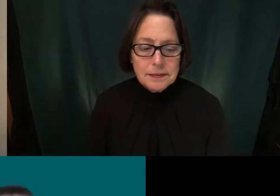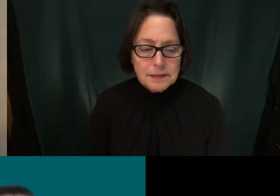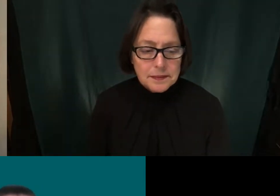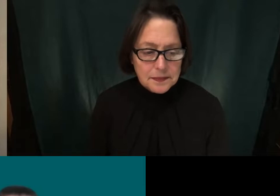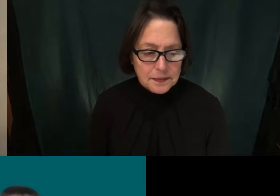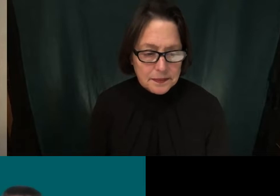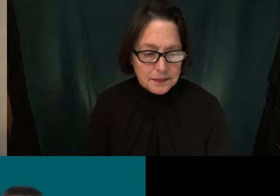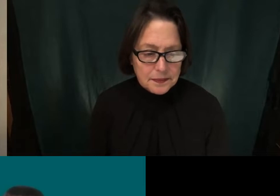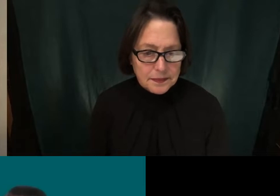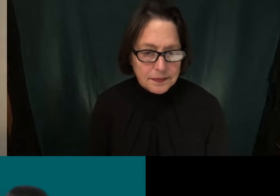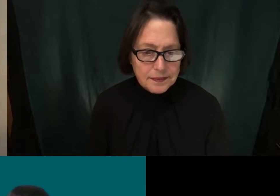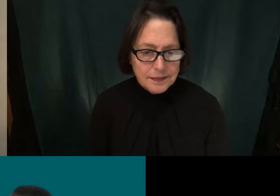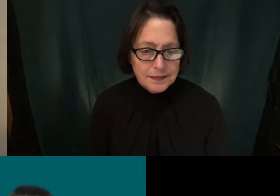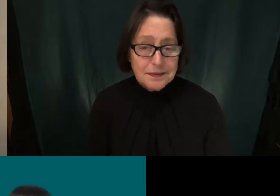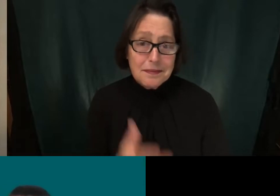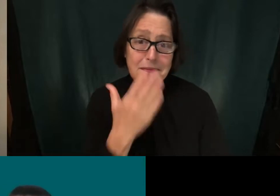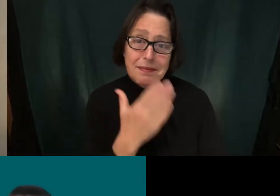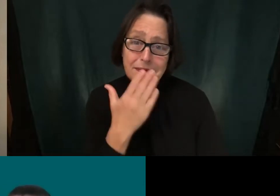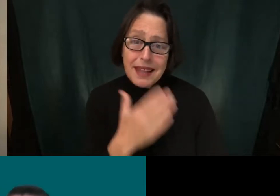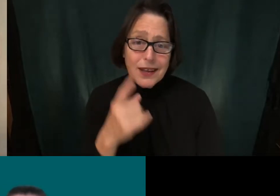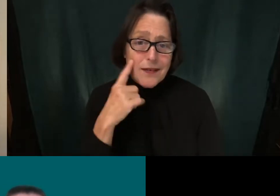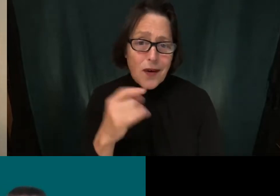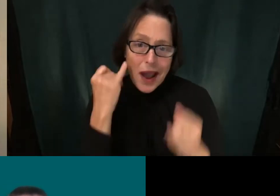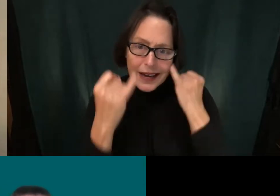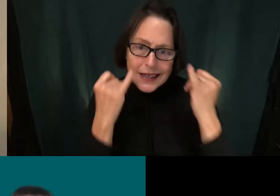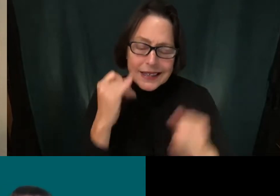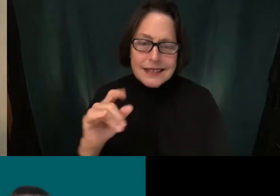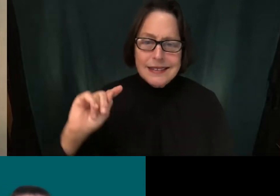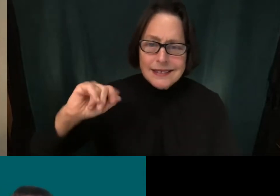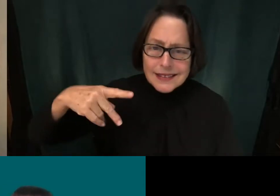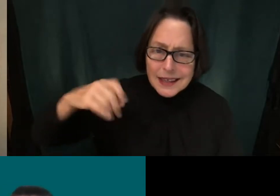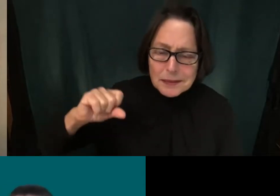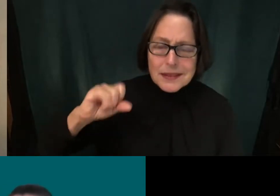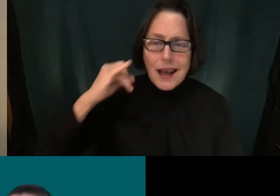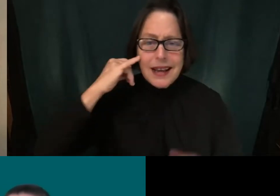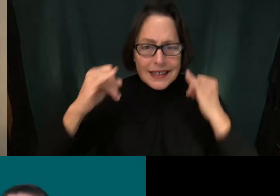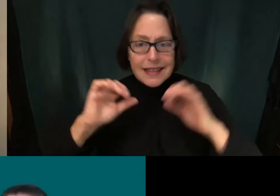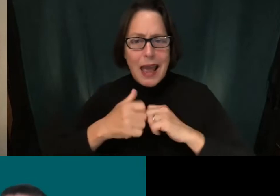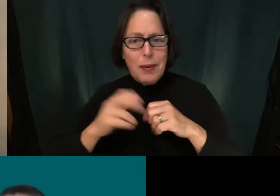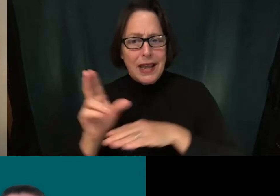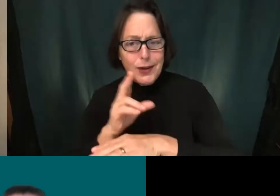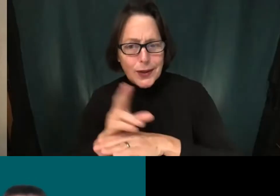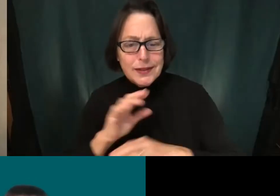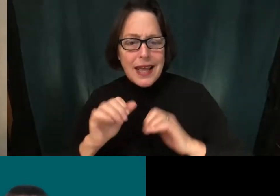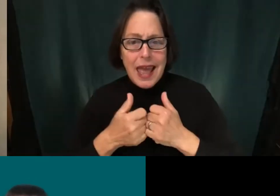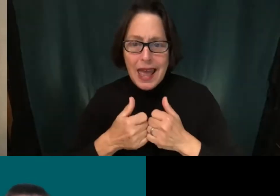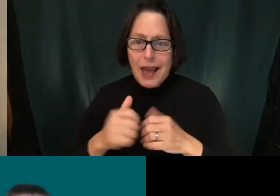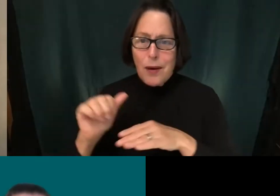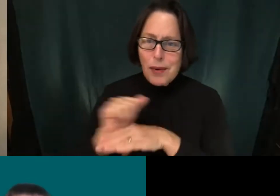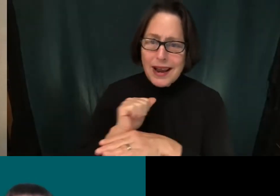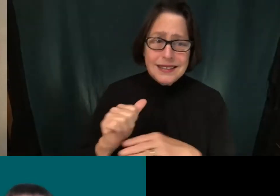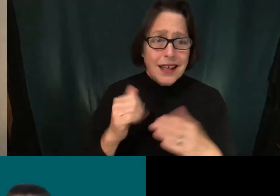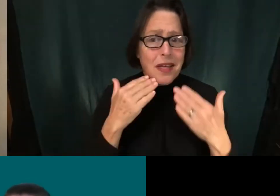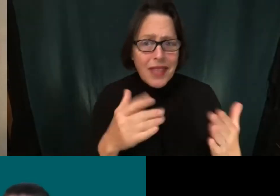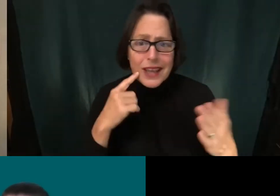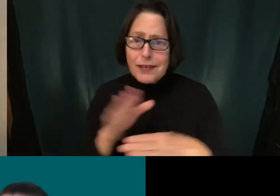Awesome. Well, thank you so much for all those tips and ideas and ways that we can utilize this and practice. And thank you for sharing all your knowledge and